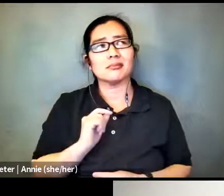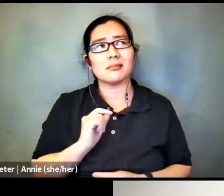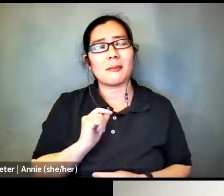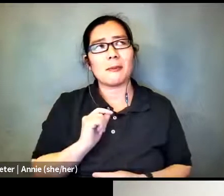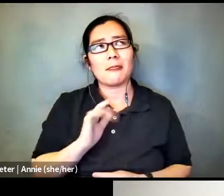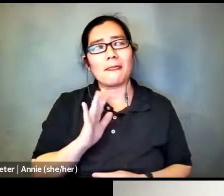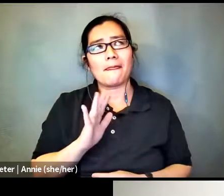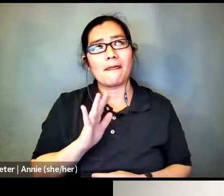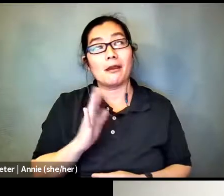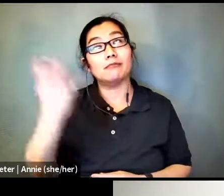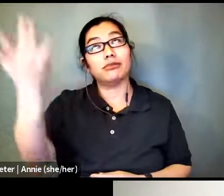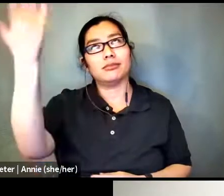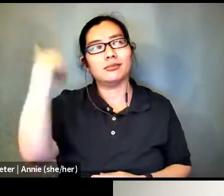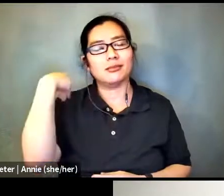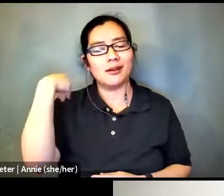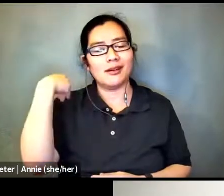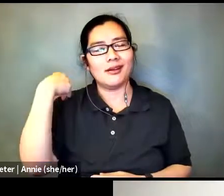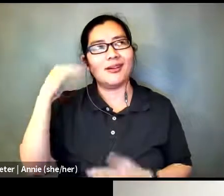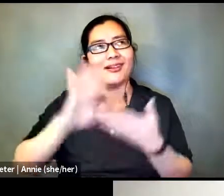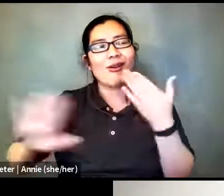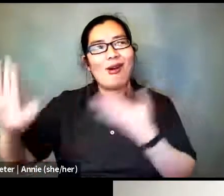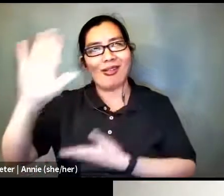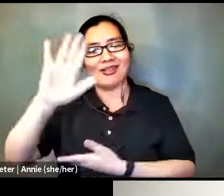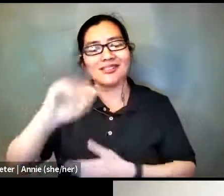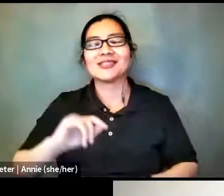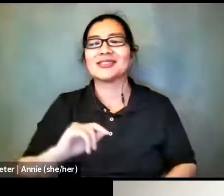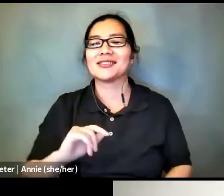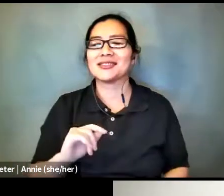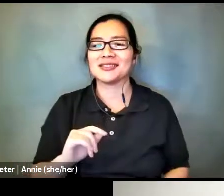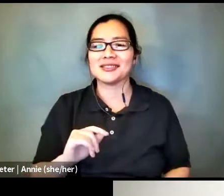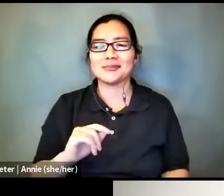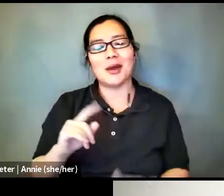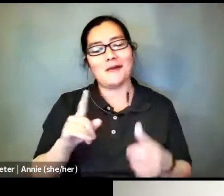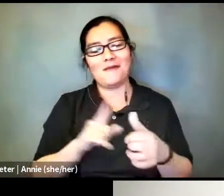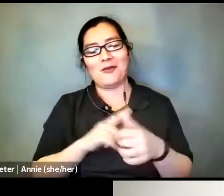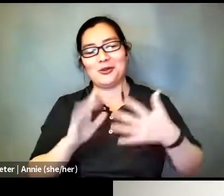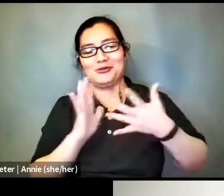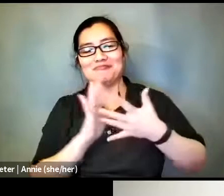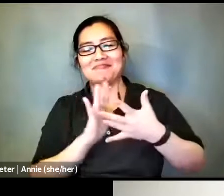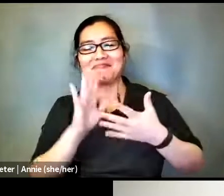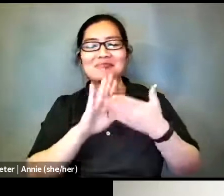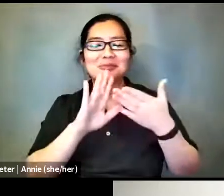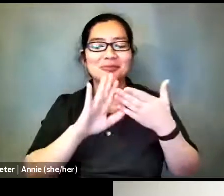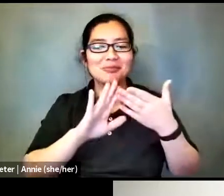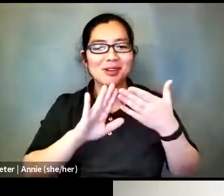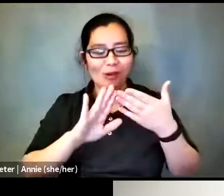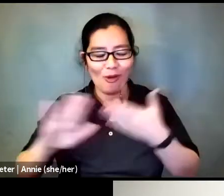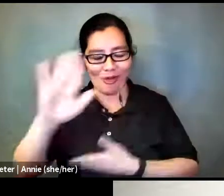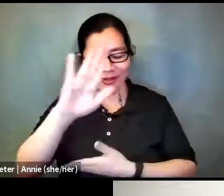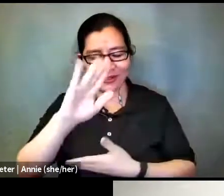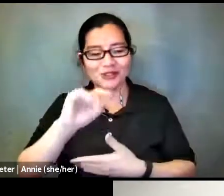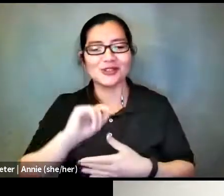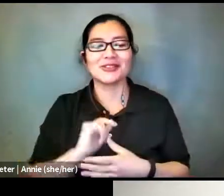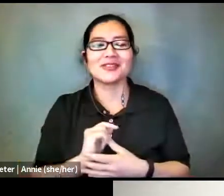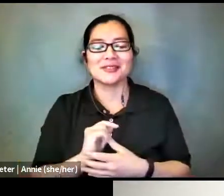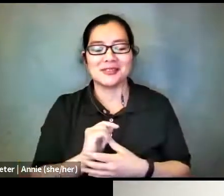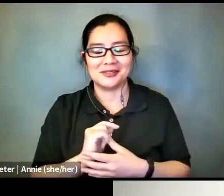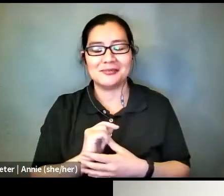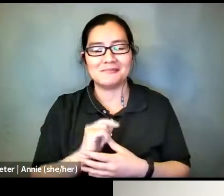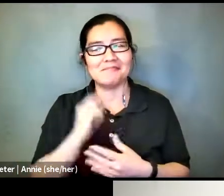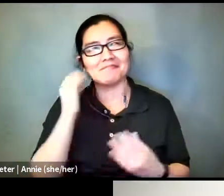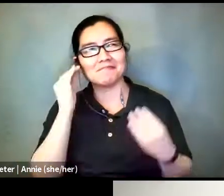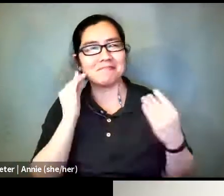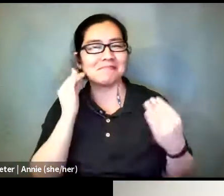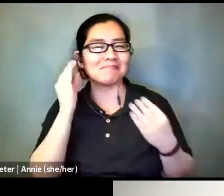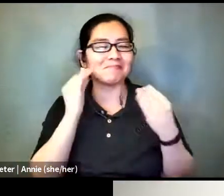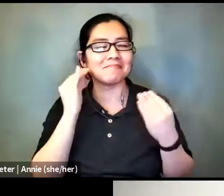a long time ago when I was in college, when I was first year at college, and thinking about this. And my first